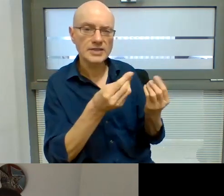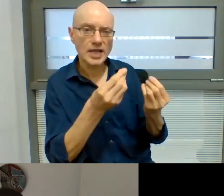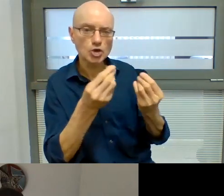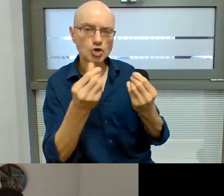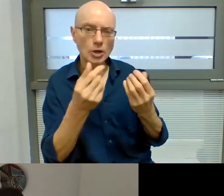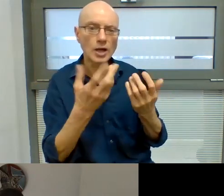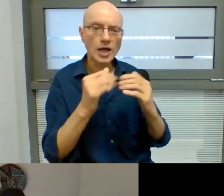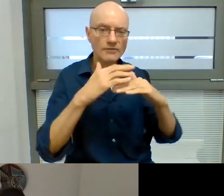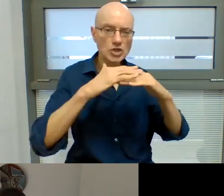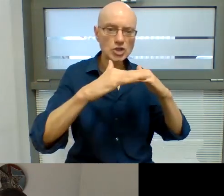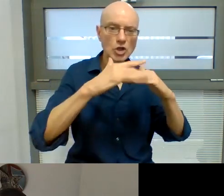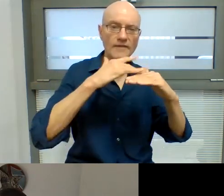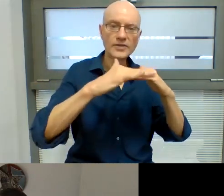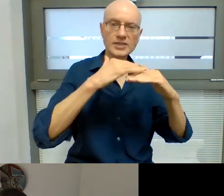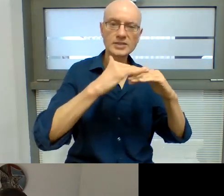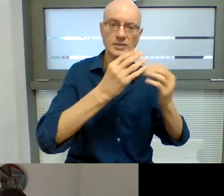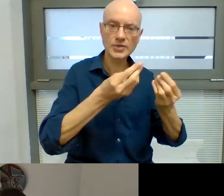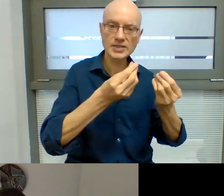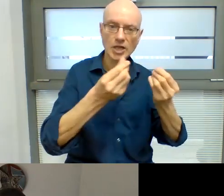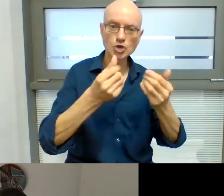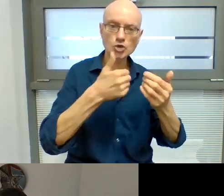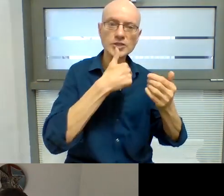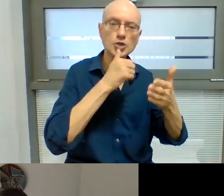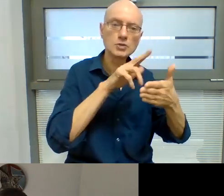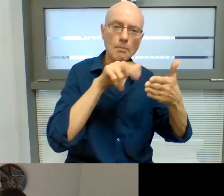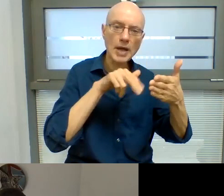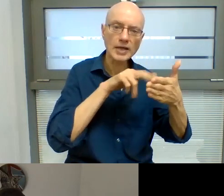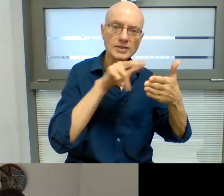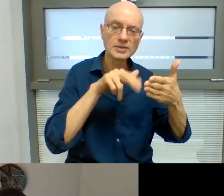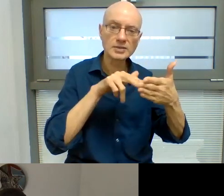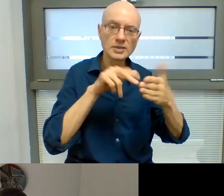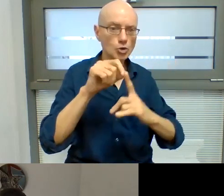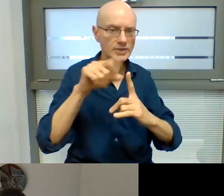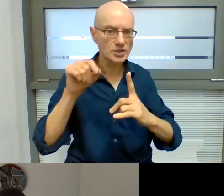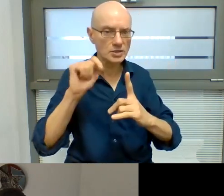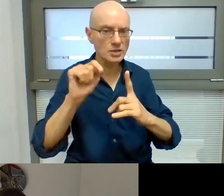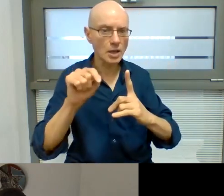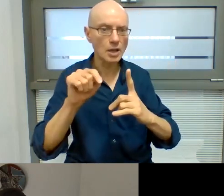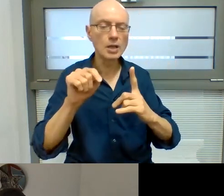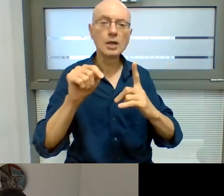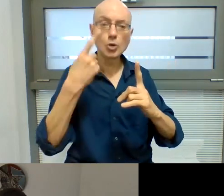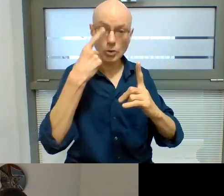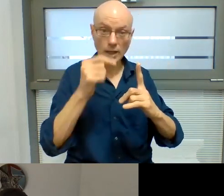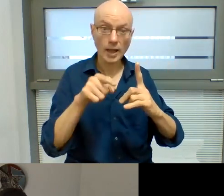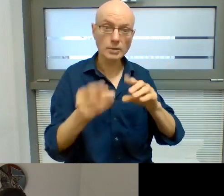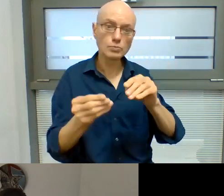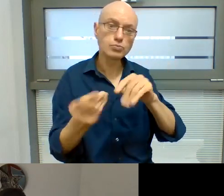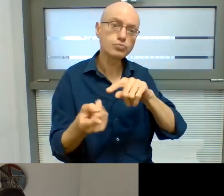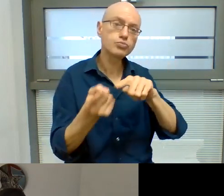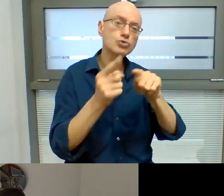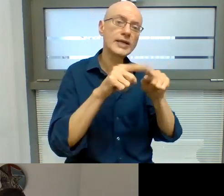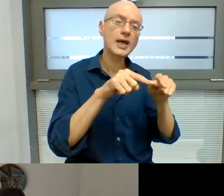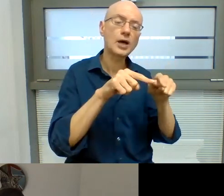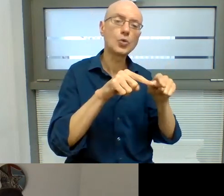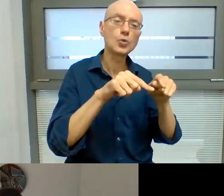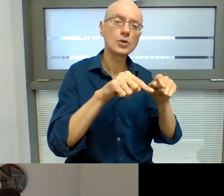surface textures with your paints in the digital world, which you can also bring that out as a, you